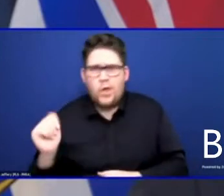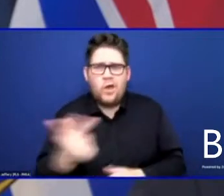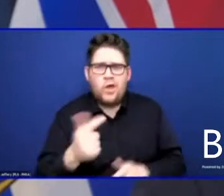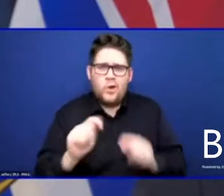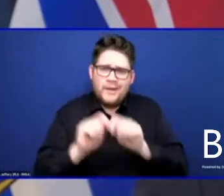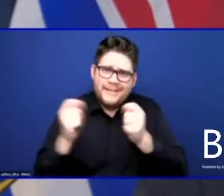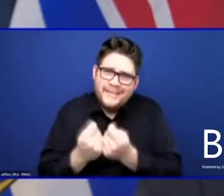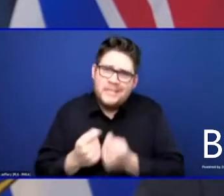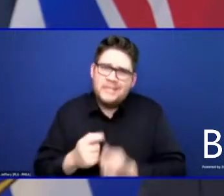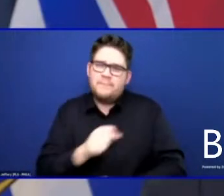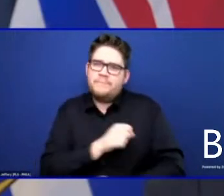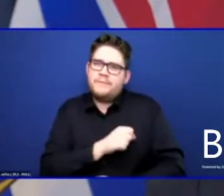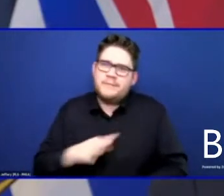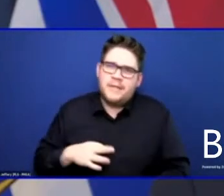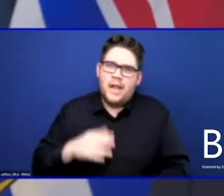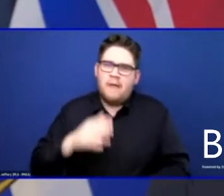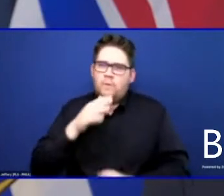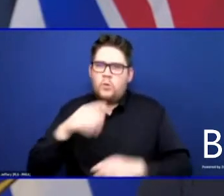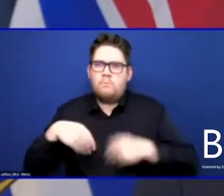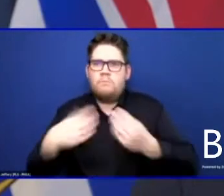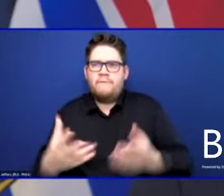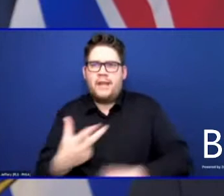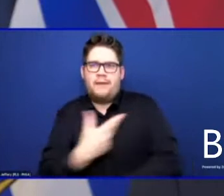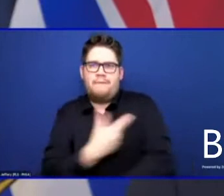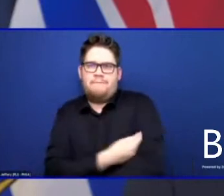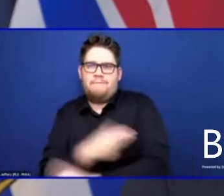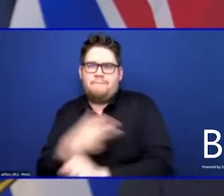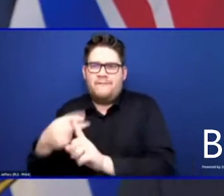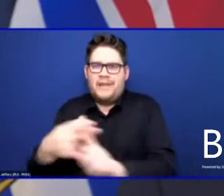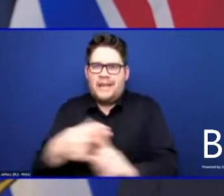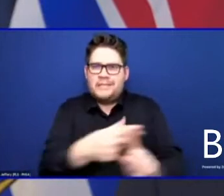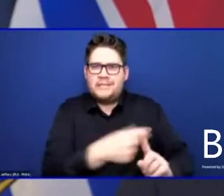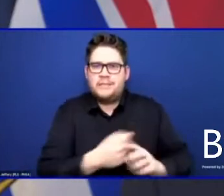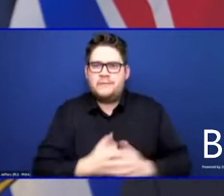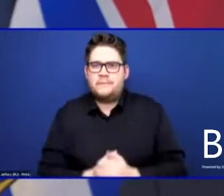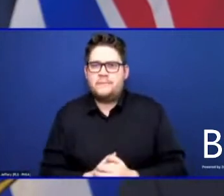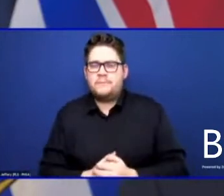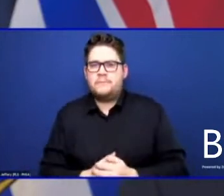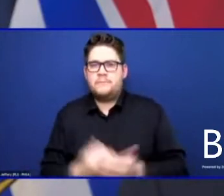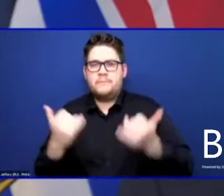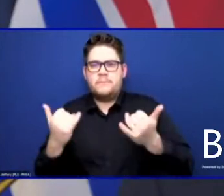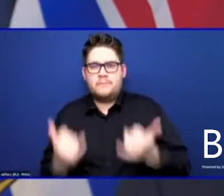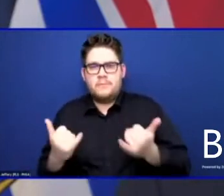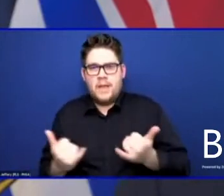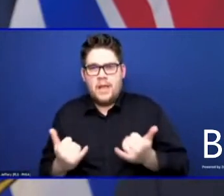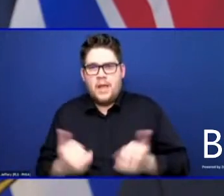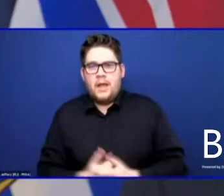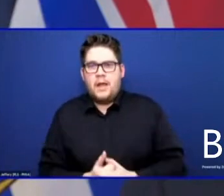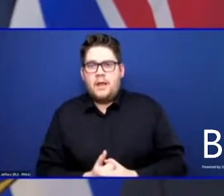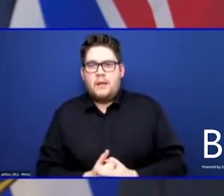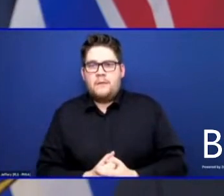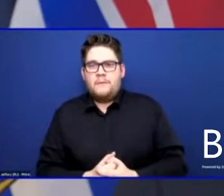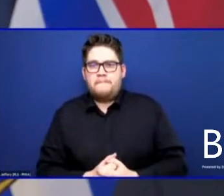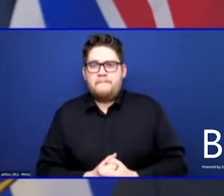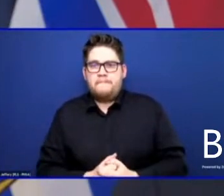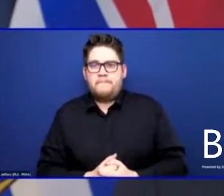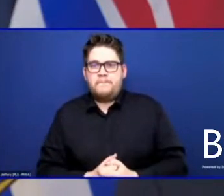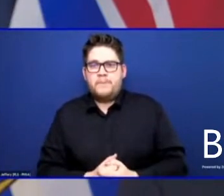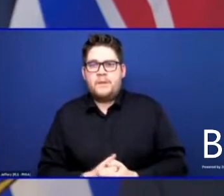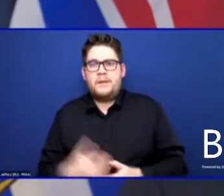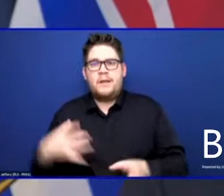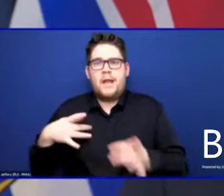briefly update you. We'll have a more significant update on hospitalizations in detail for people in our briefing on Monday.